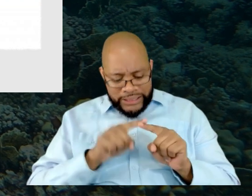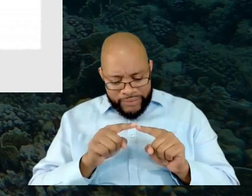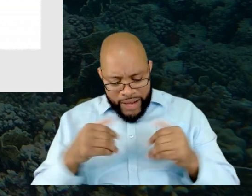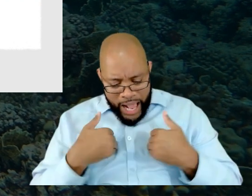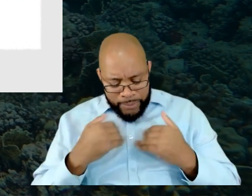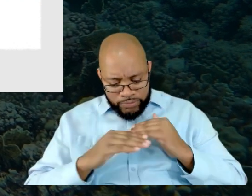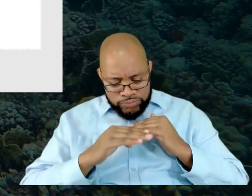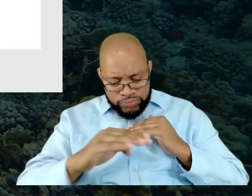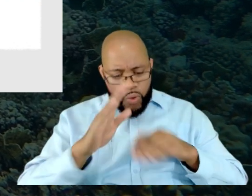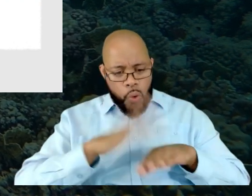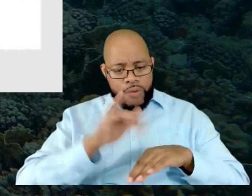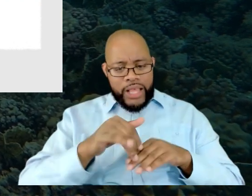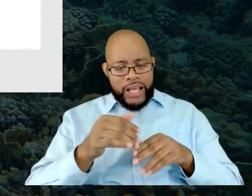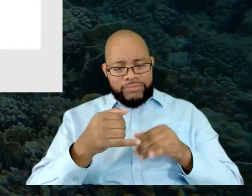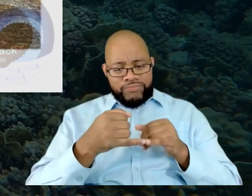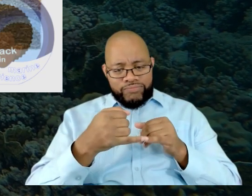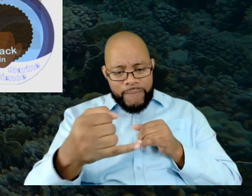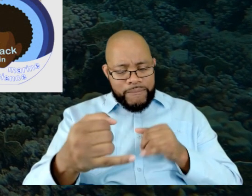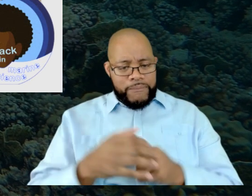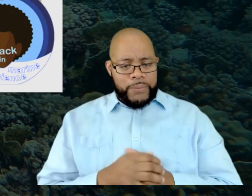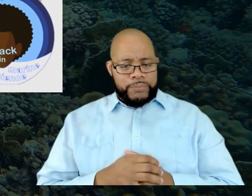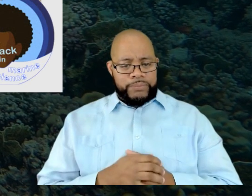were on this reef flat.